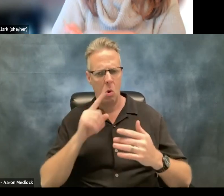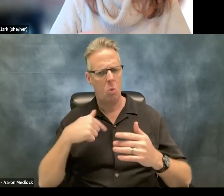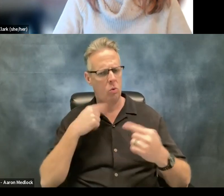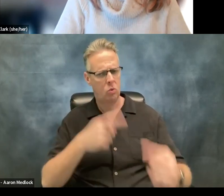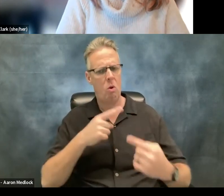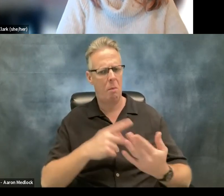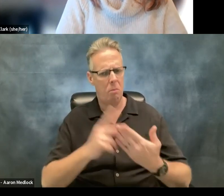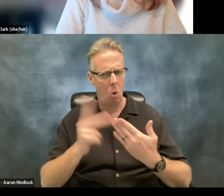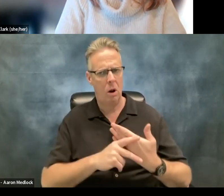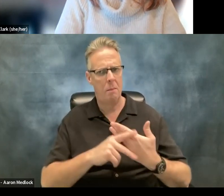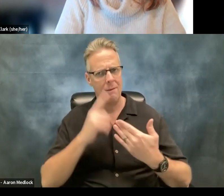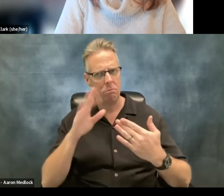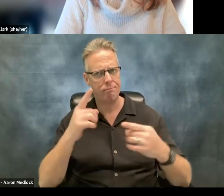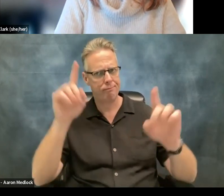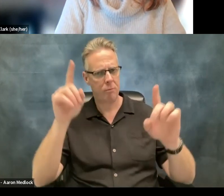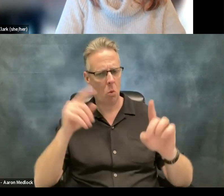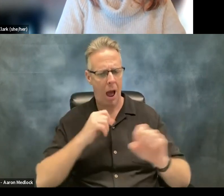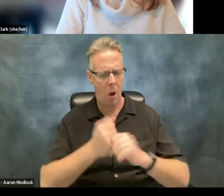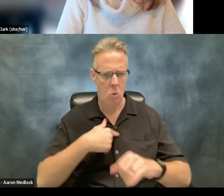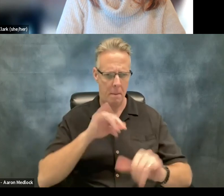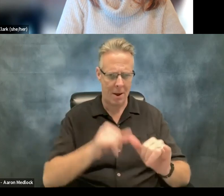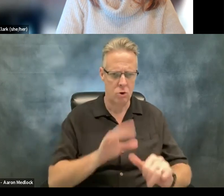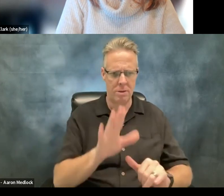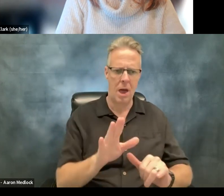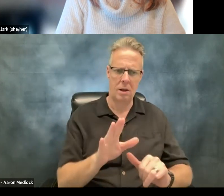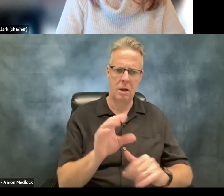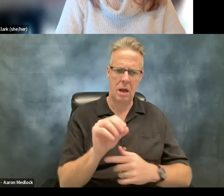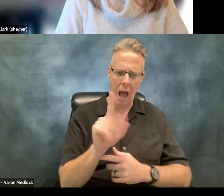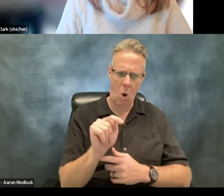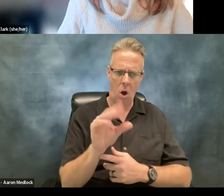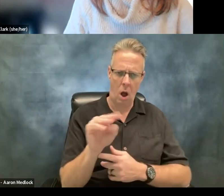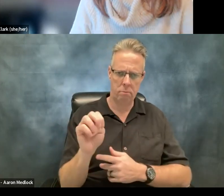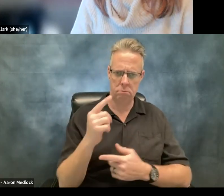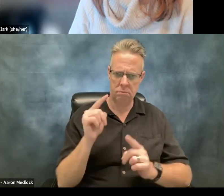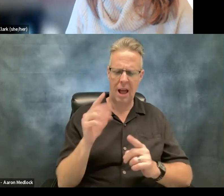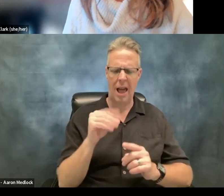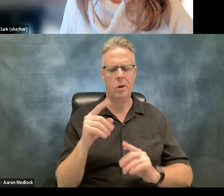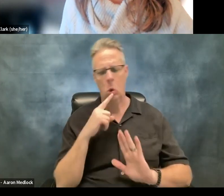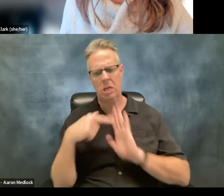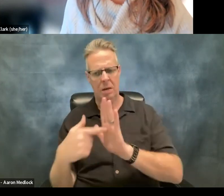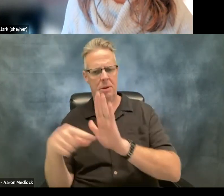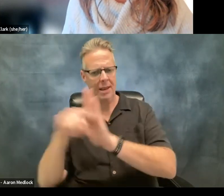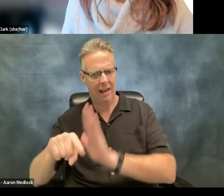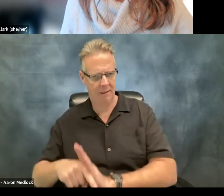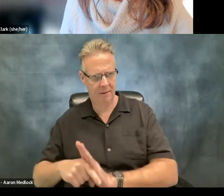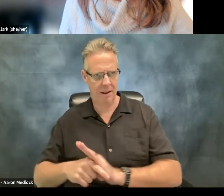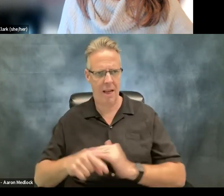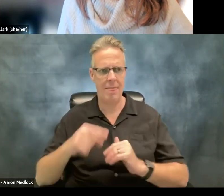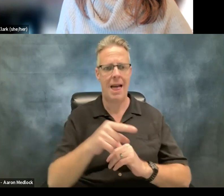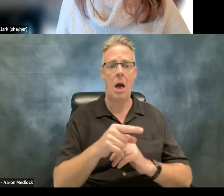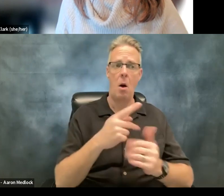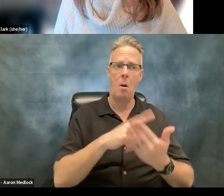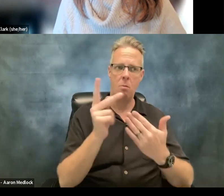programs to measure outcomes and to demonstrate like the negative. So this program prevented this person from